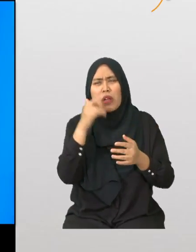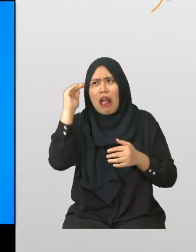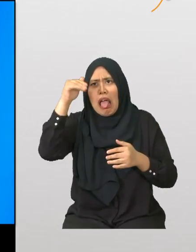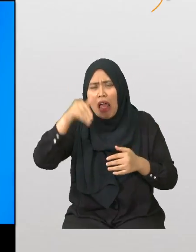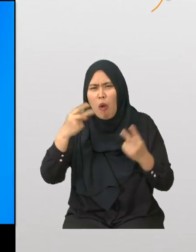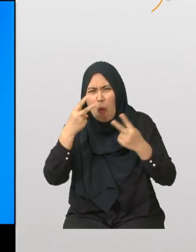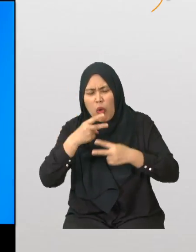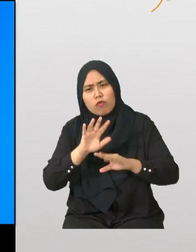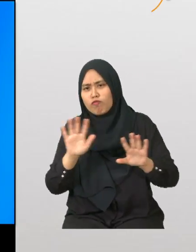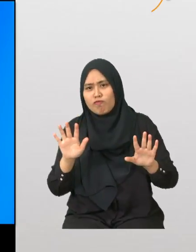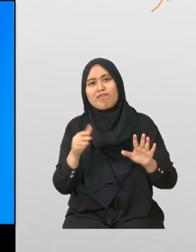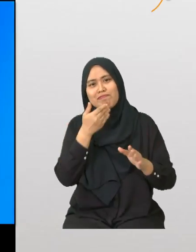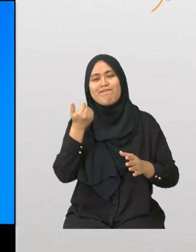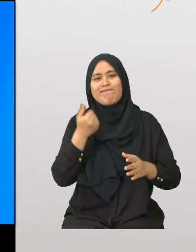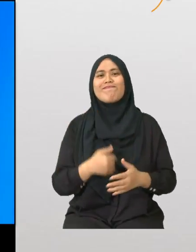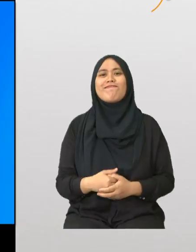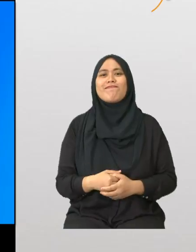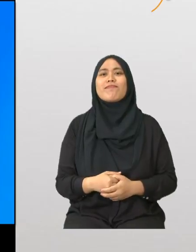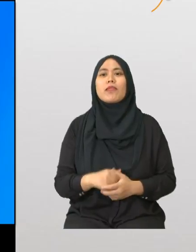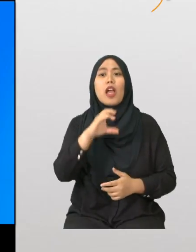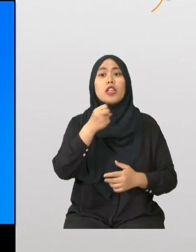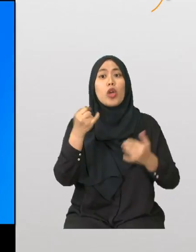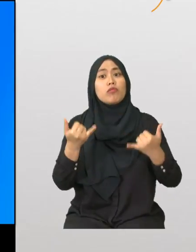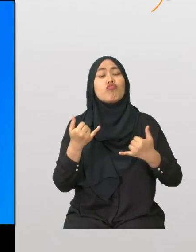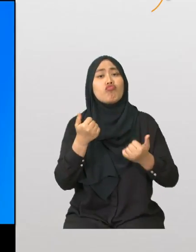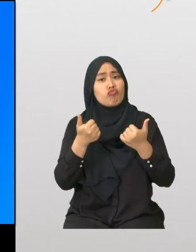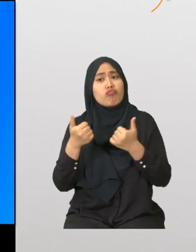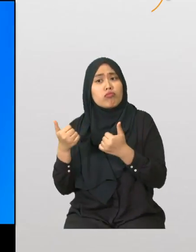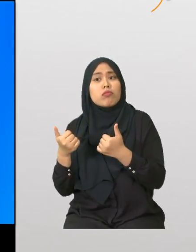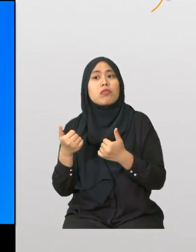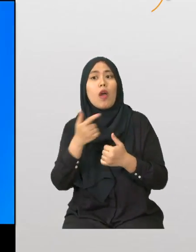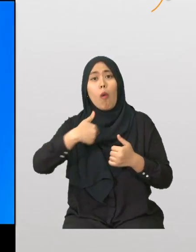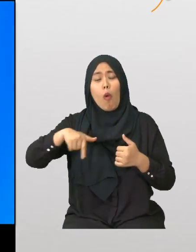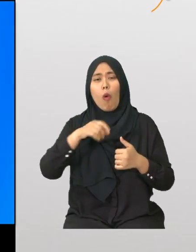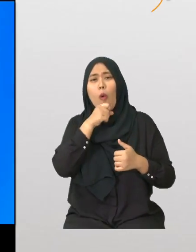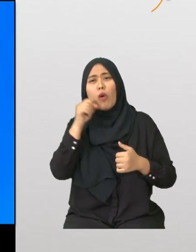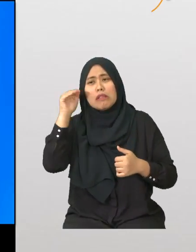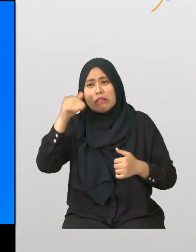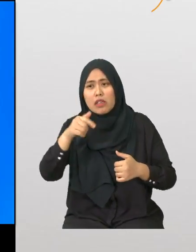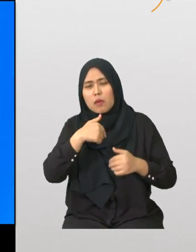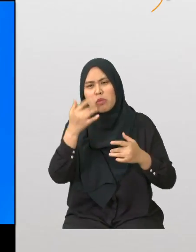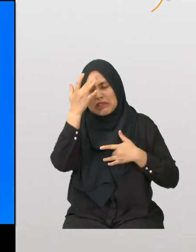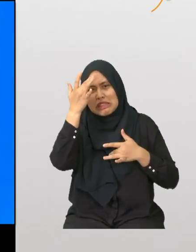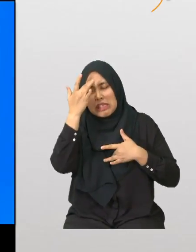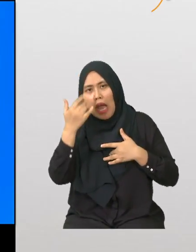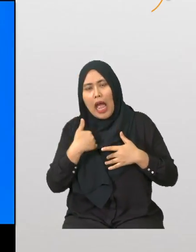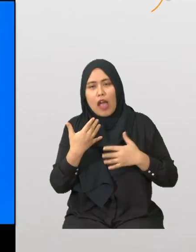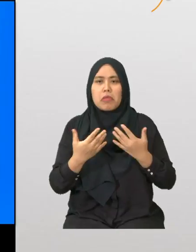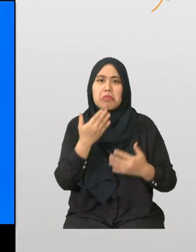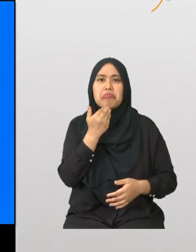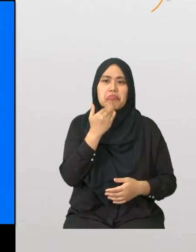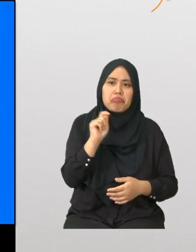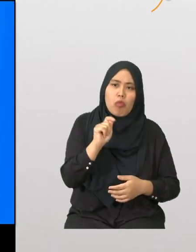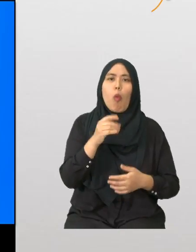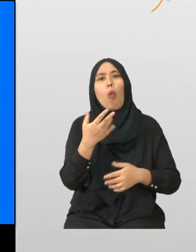CHAS has worked well. As we grow older, more of us will have chronic conditions like diabetes or high blood pressure or